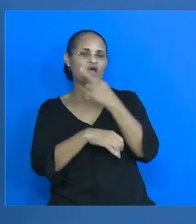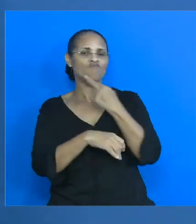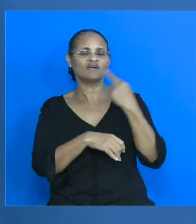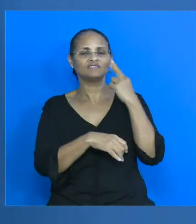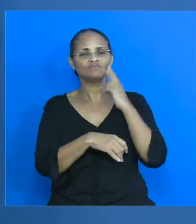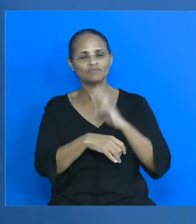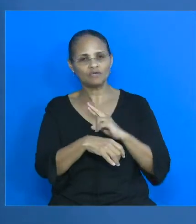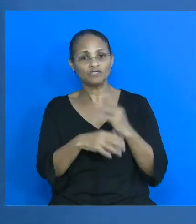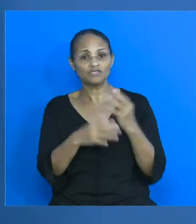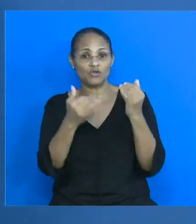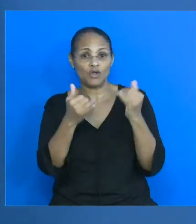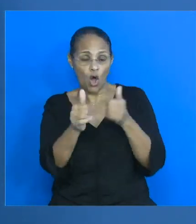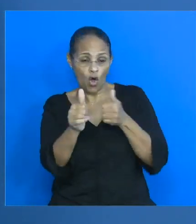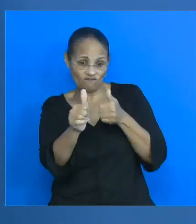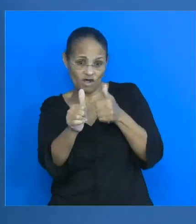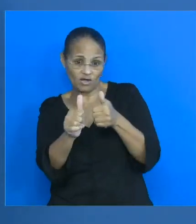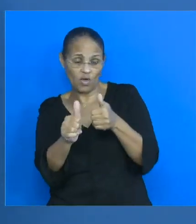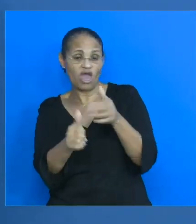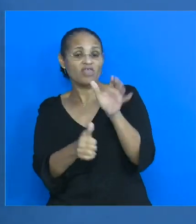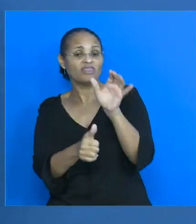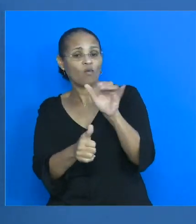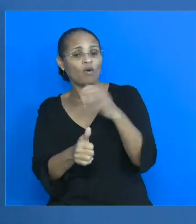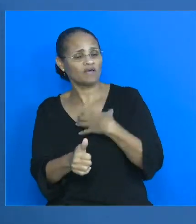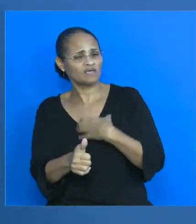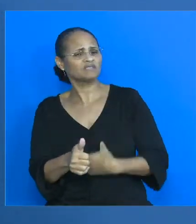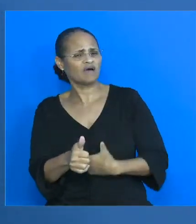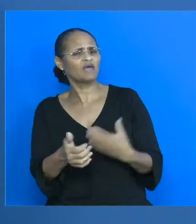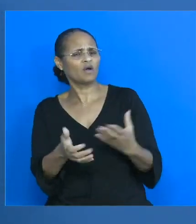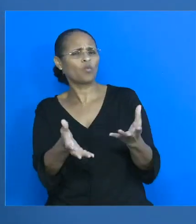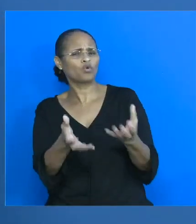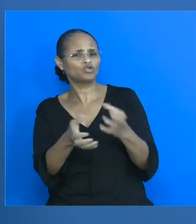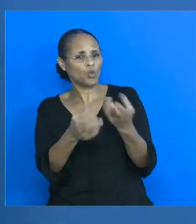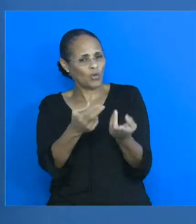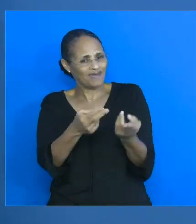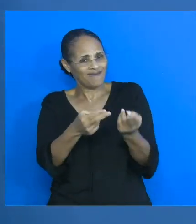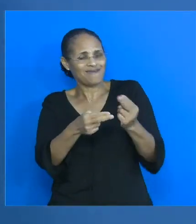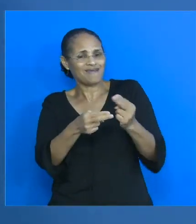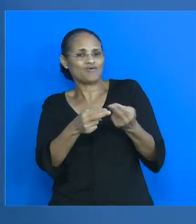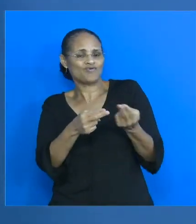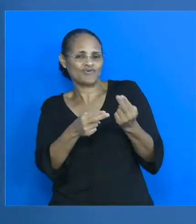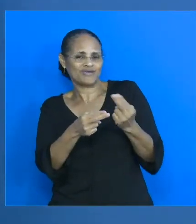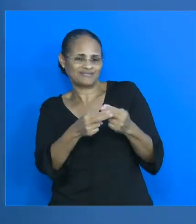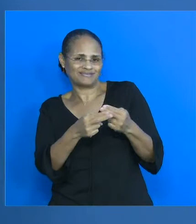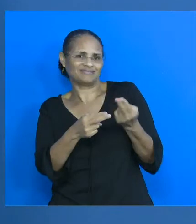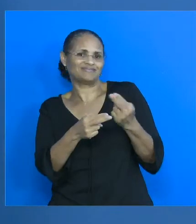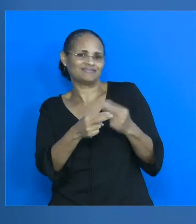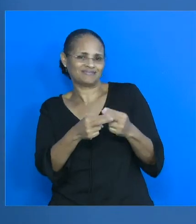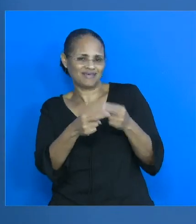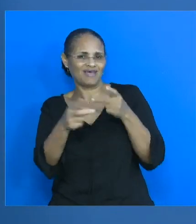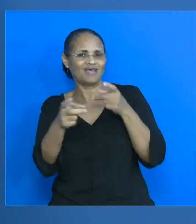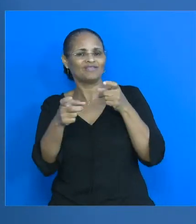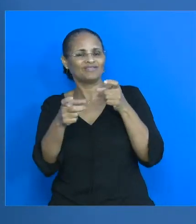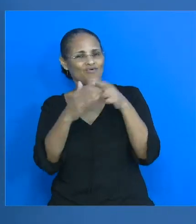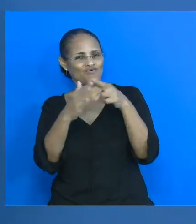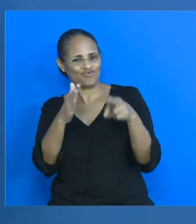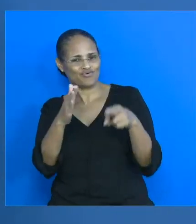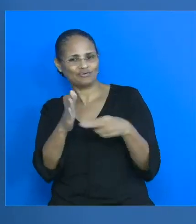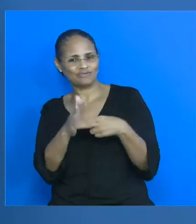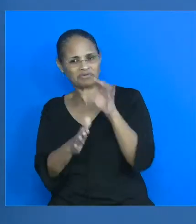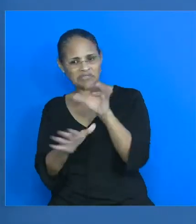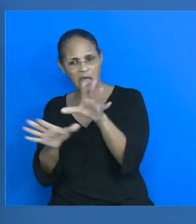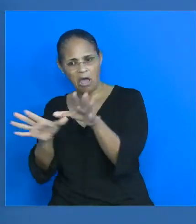enforcement, that would be our desire, is with respect to increasing enforcement for those things, because those are hubs